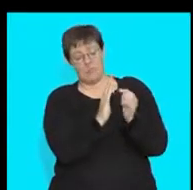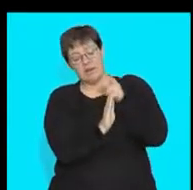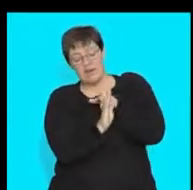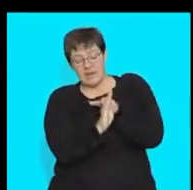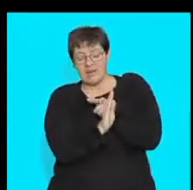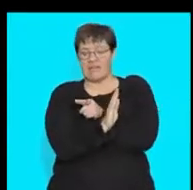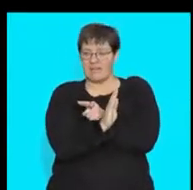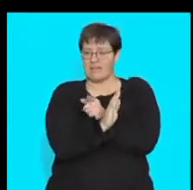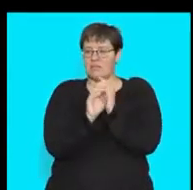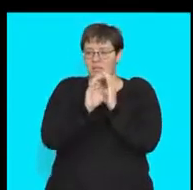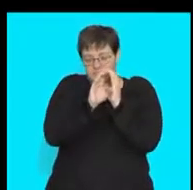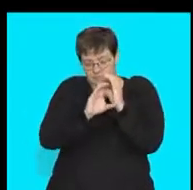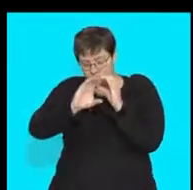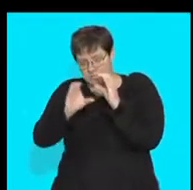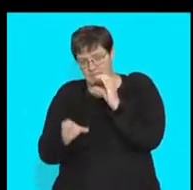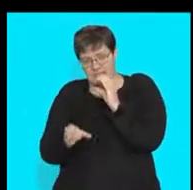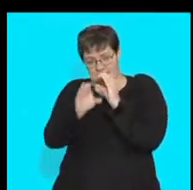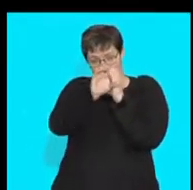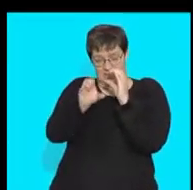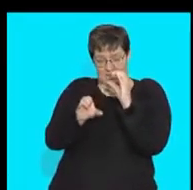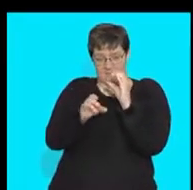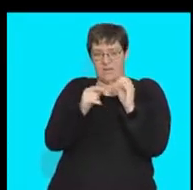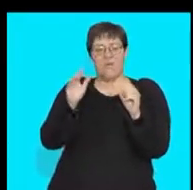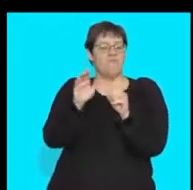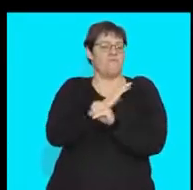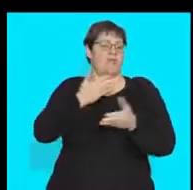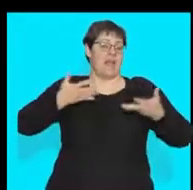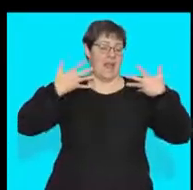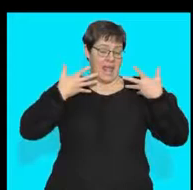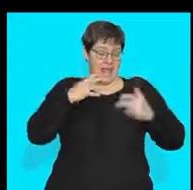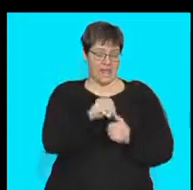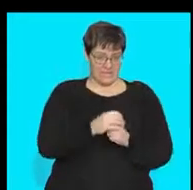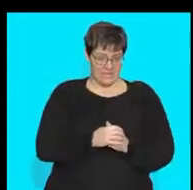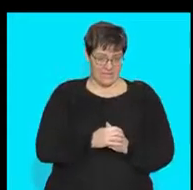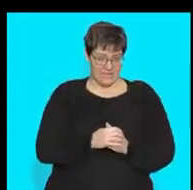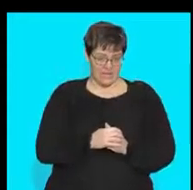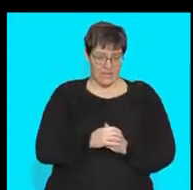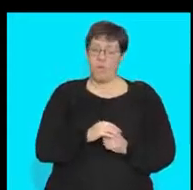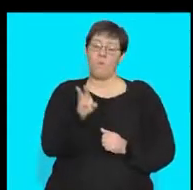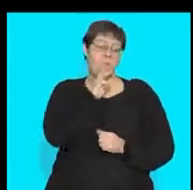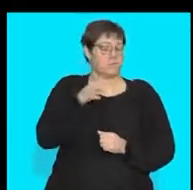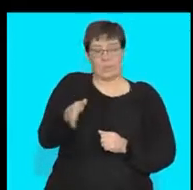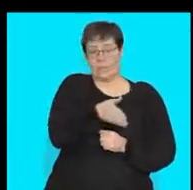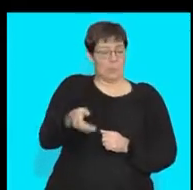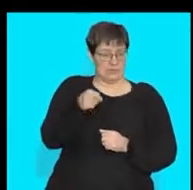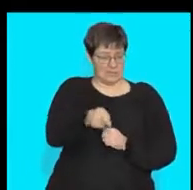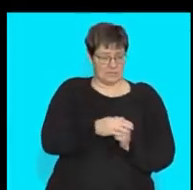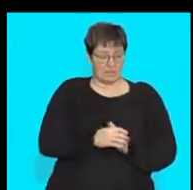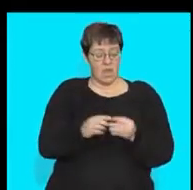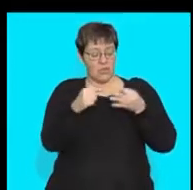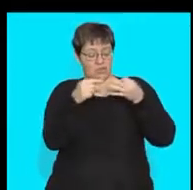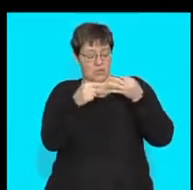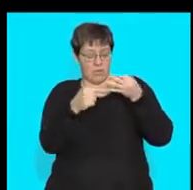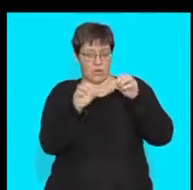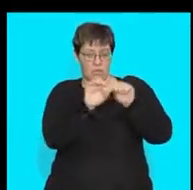is this whole space here, and it's filled with air. It's very important. It's filled with air, not liquid. And there are three